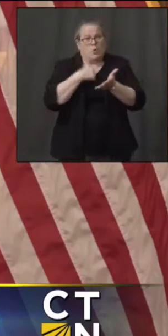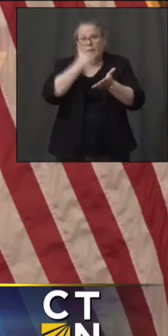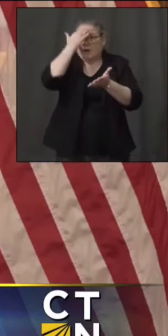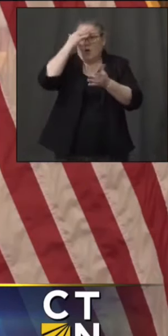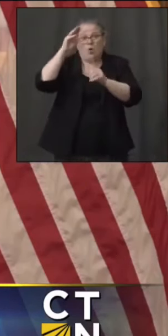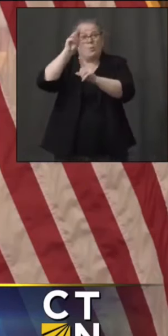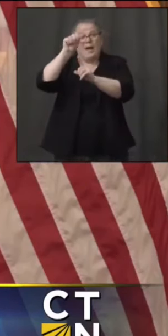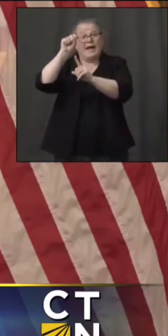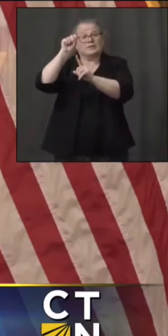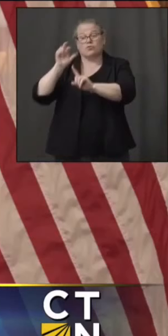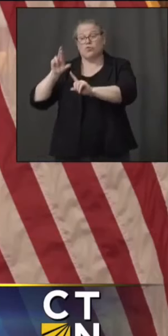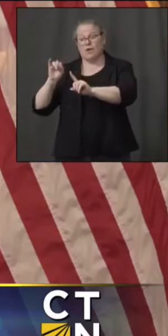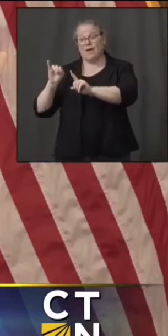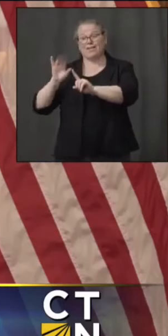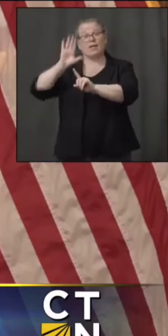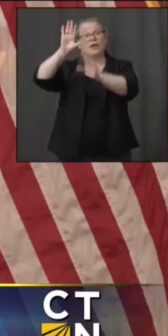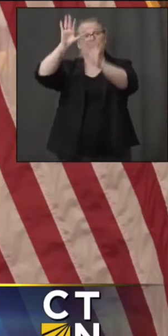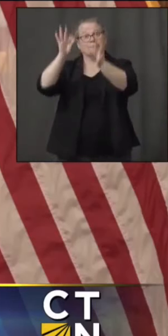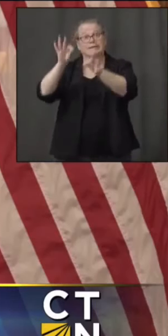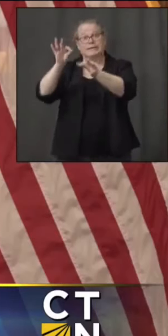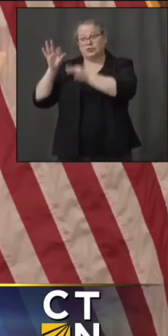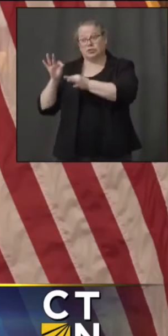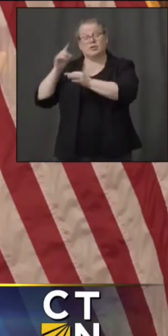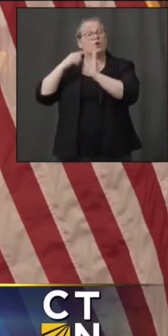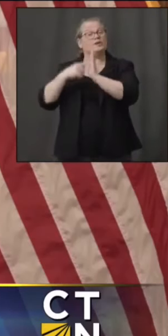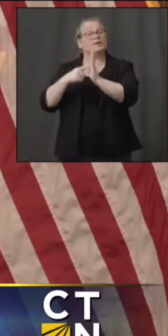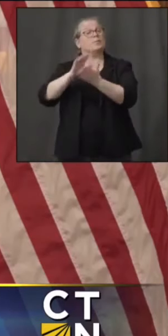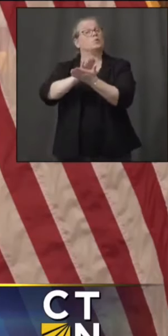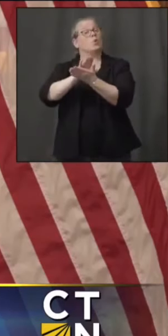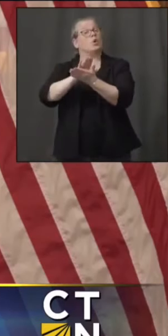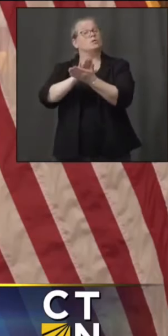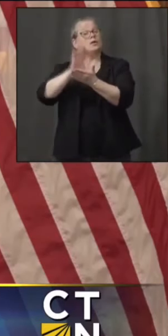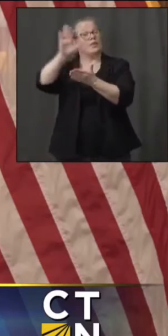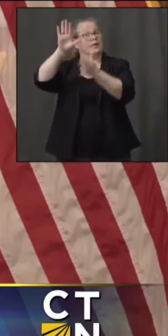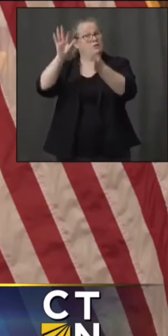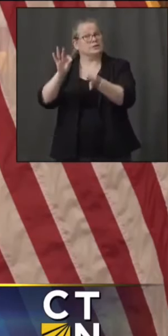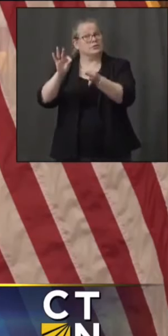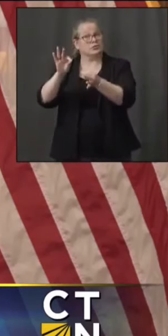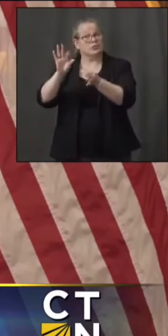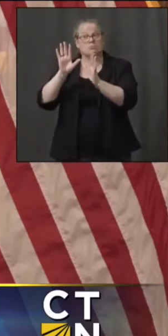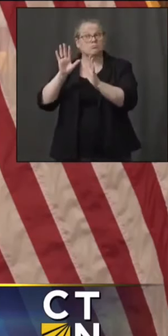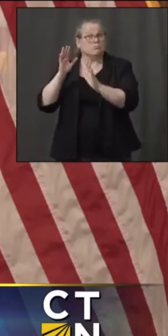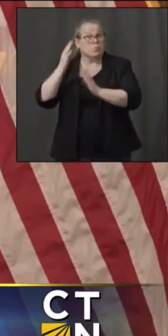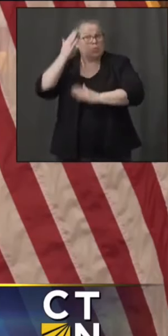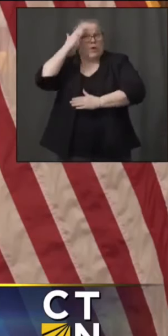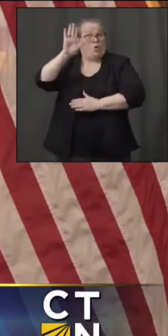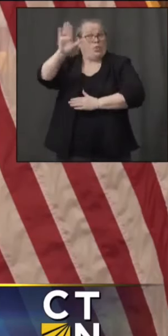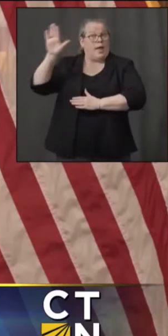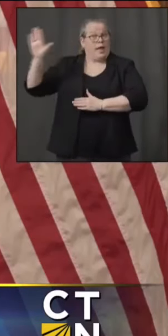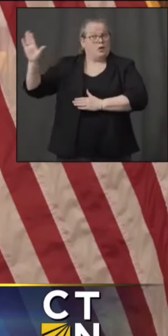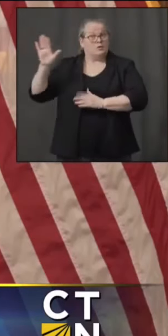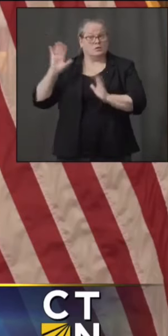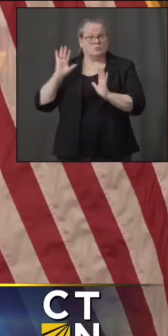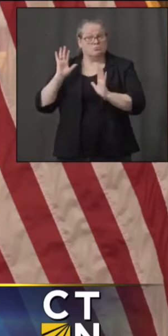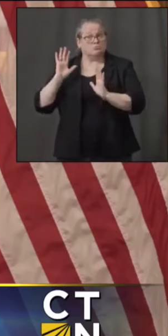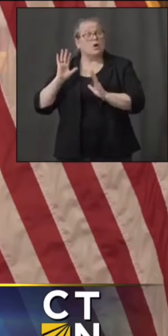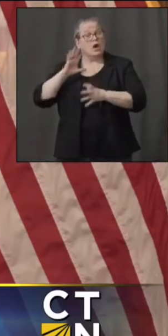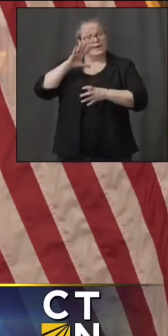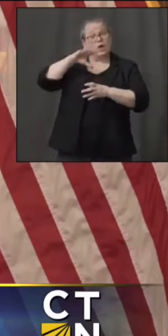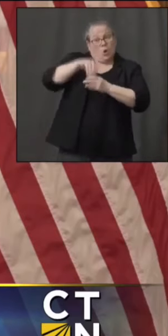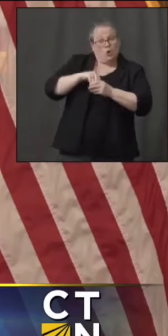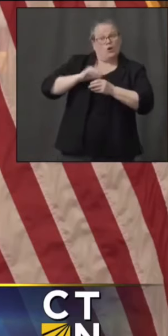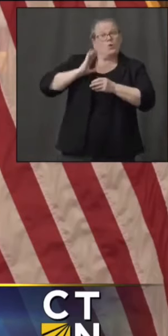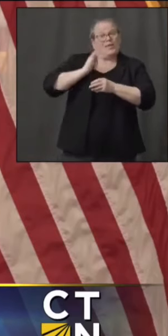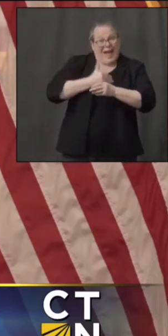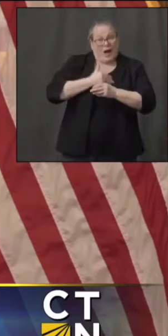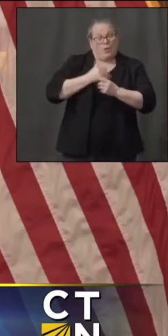and Rhode Island as it deals with schools, and we calculate that as part of our reopen strategy. Similarly,